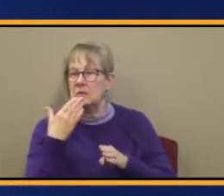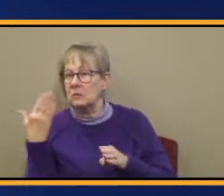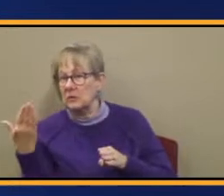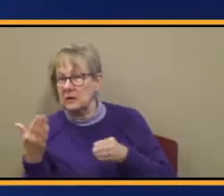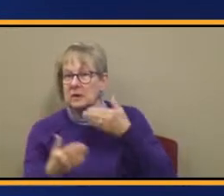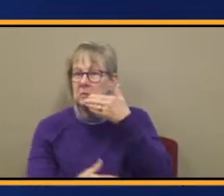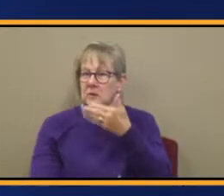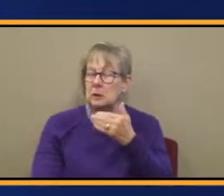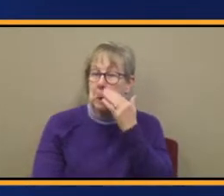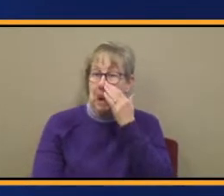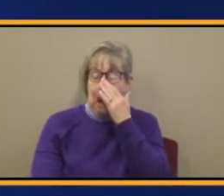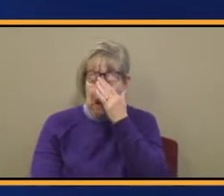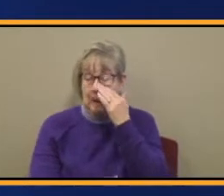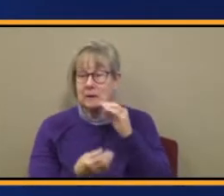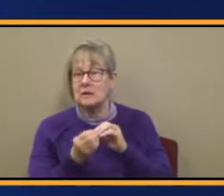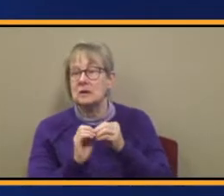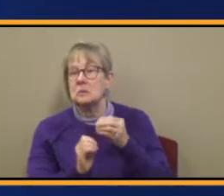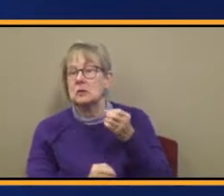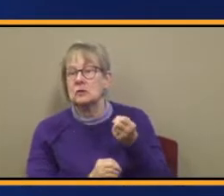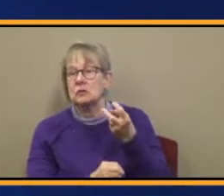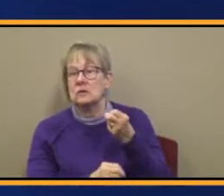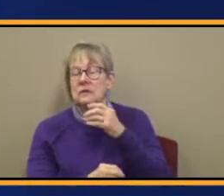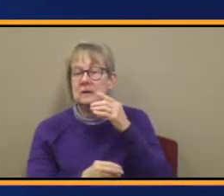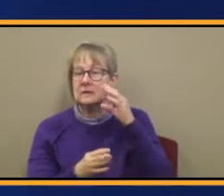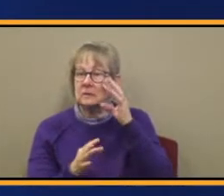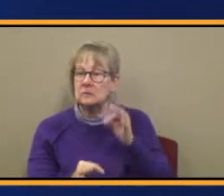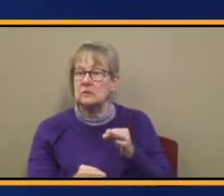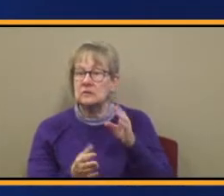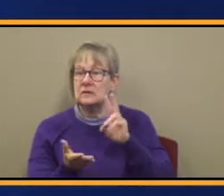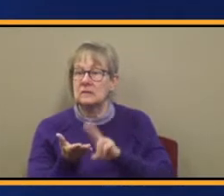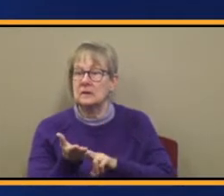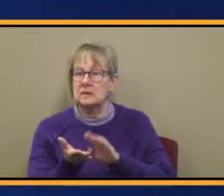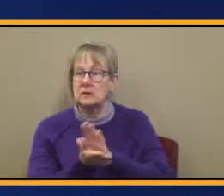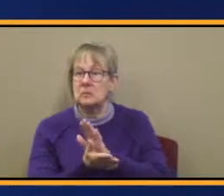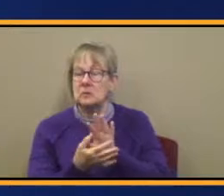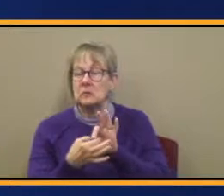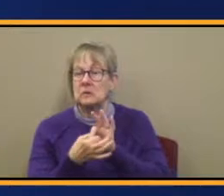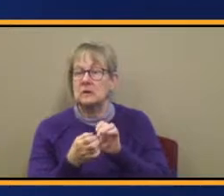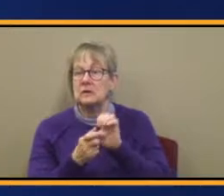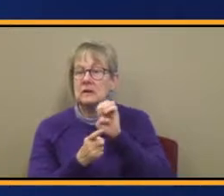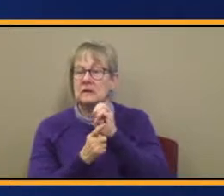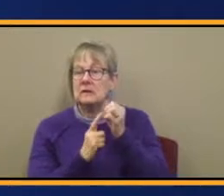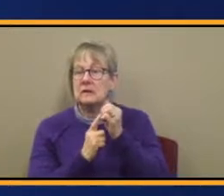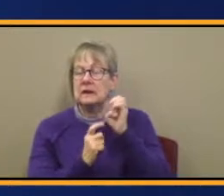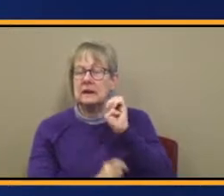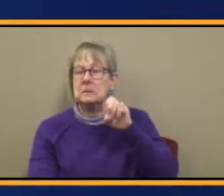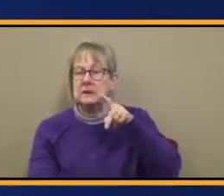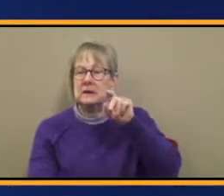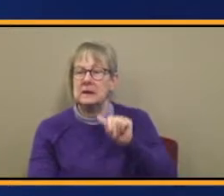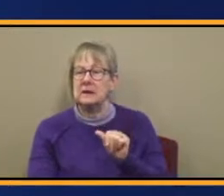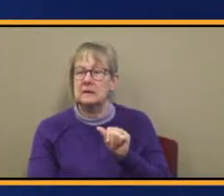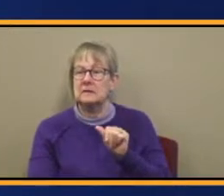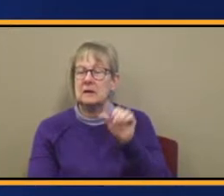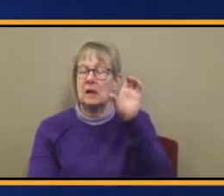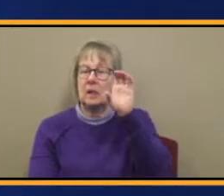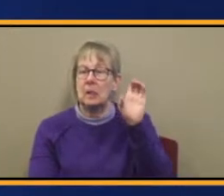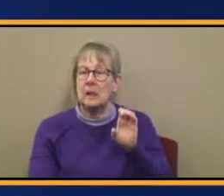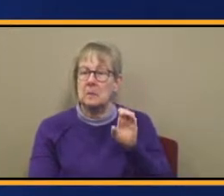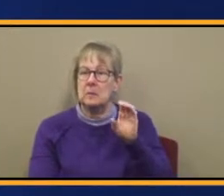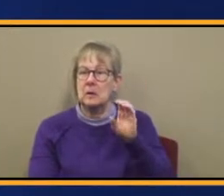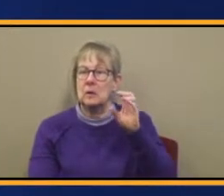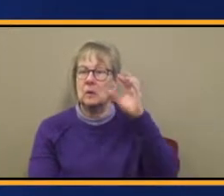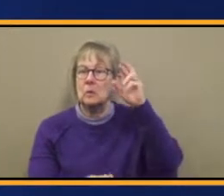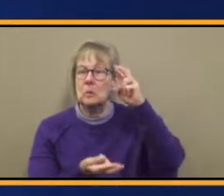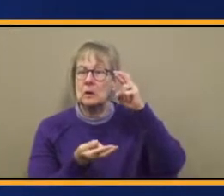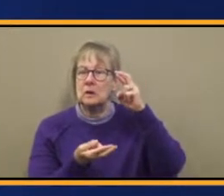Item 12 is a resolution to authorize the city manager to sign the documents related to the Environmental Protection Agency's Climate Pollution Reduction